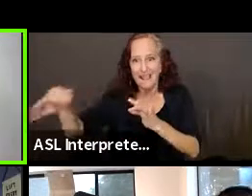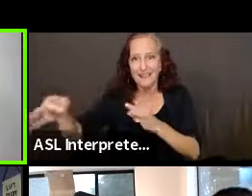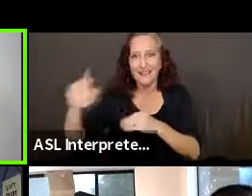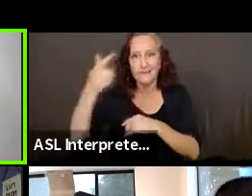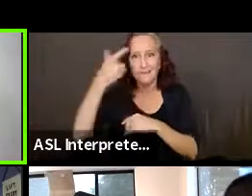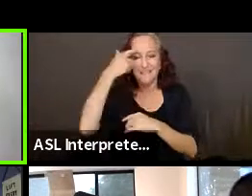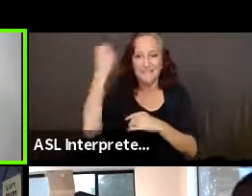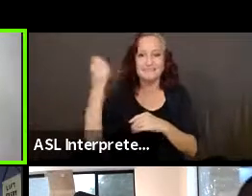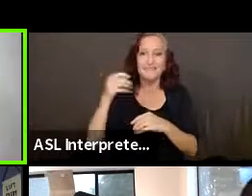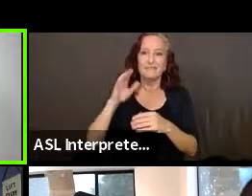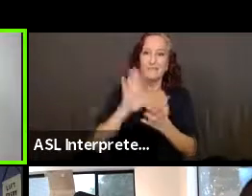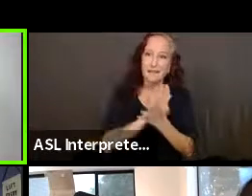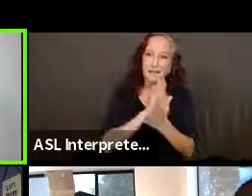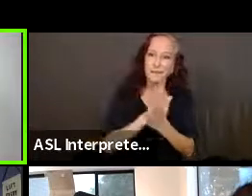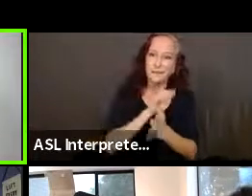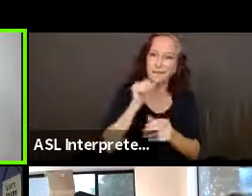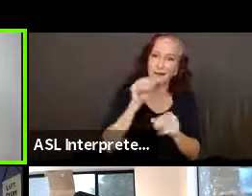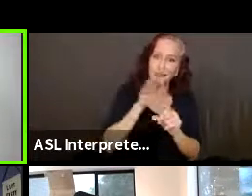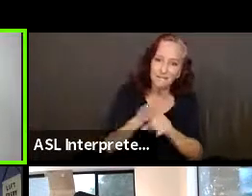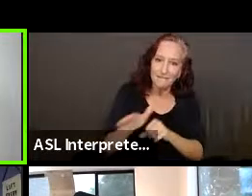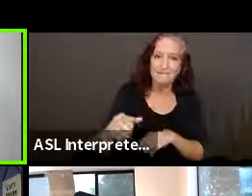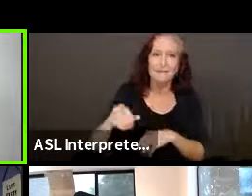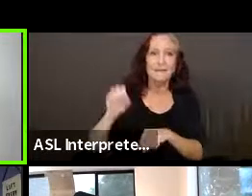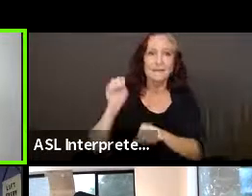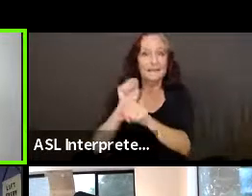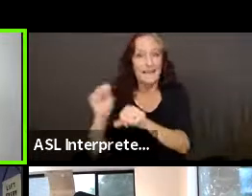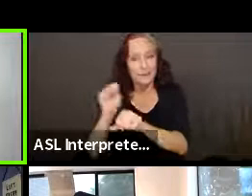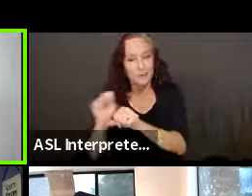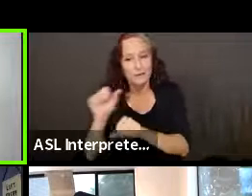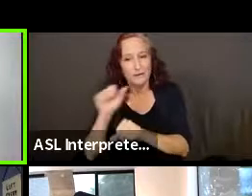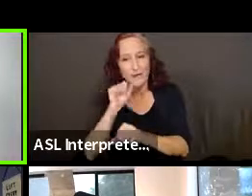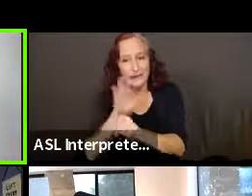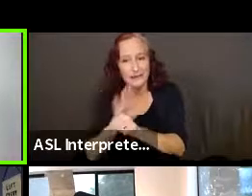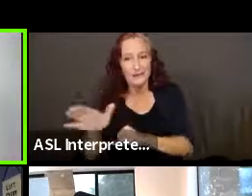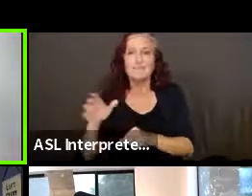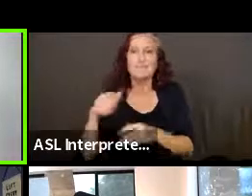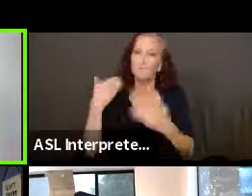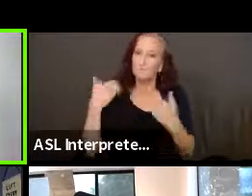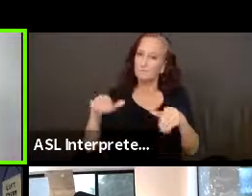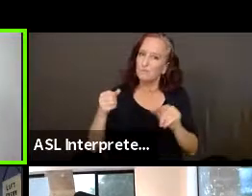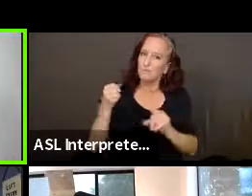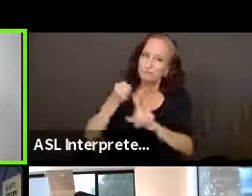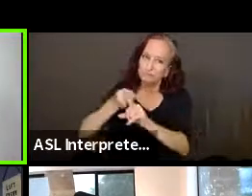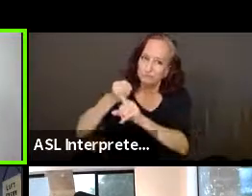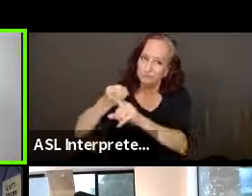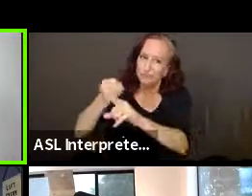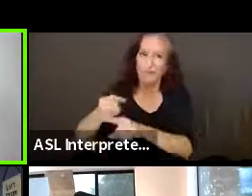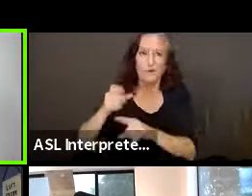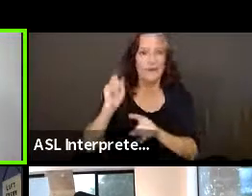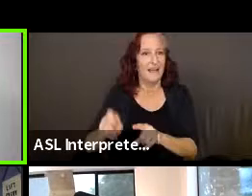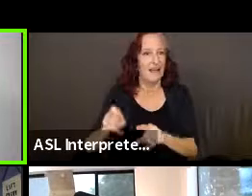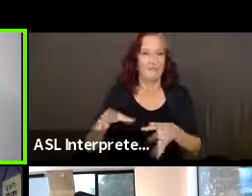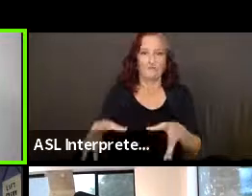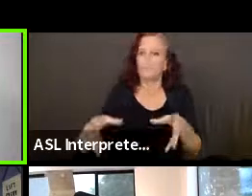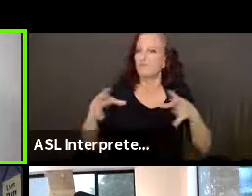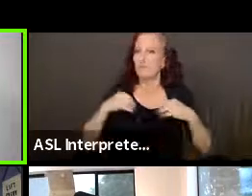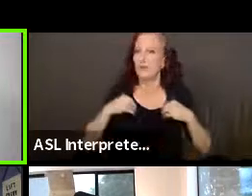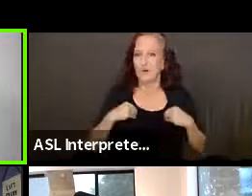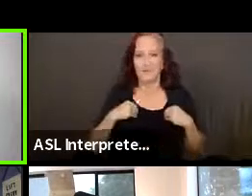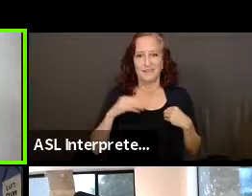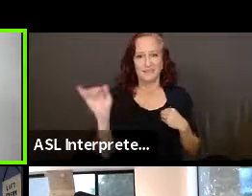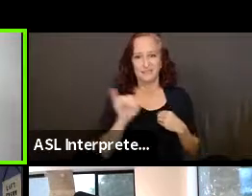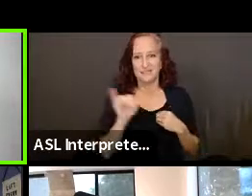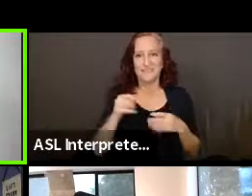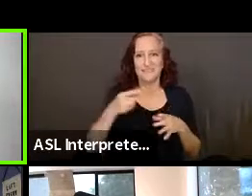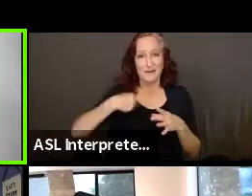labor shortages and all kinds of things happening in the supply chain. So just roll with it like we are, and